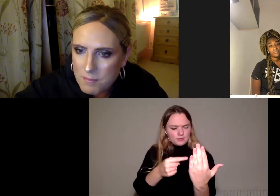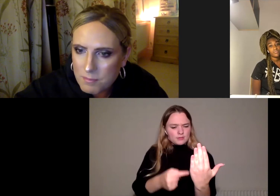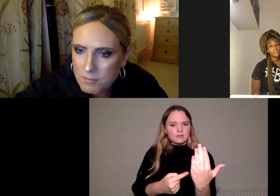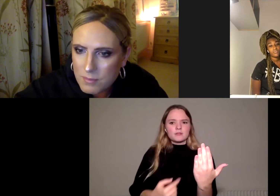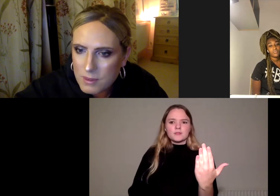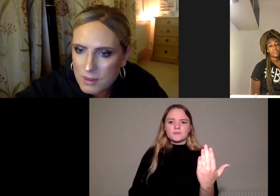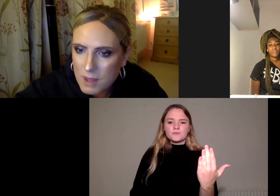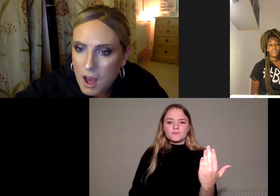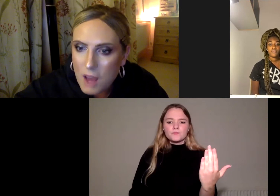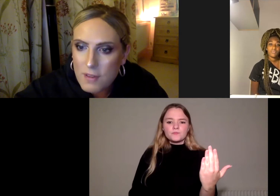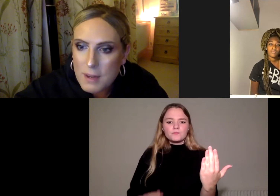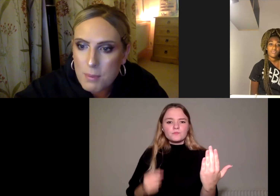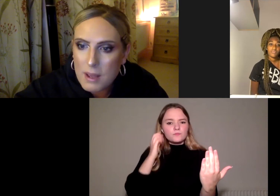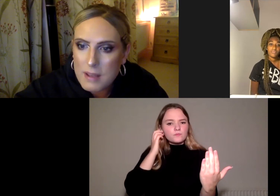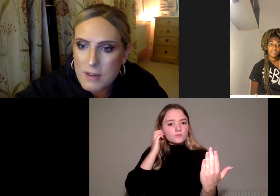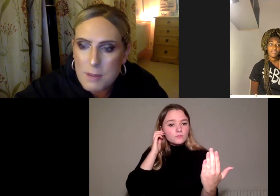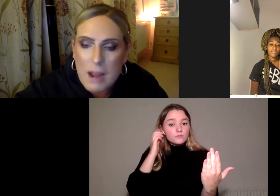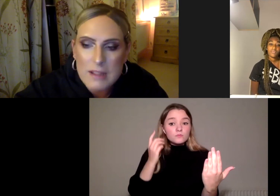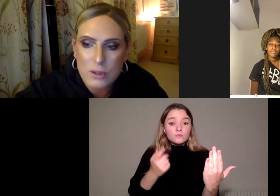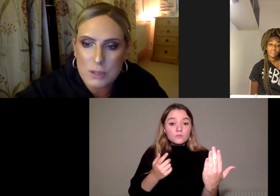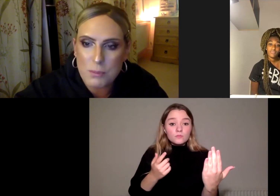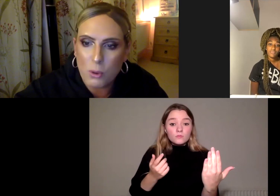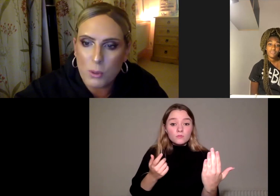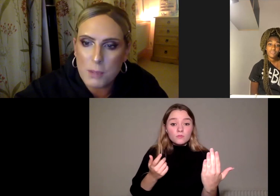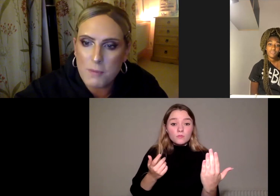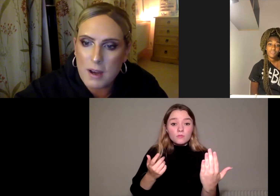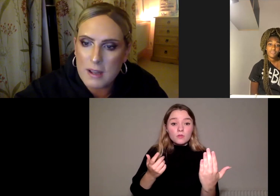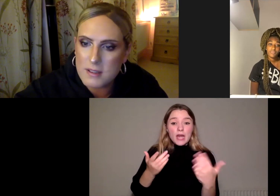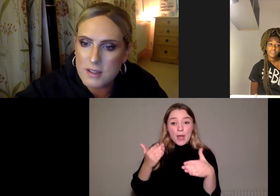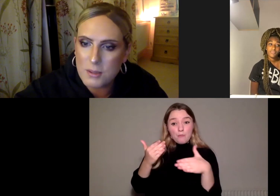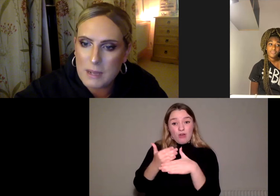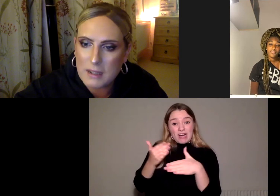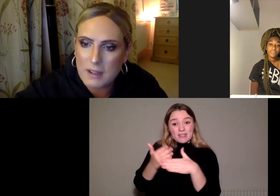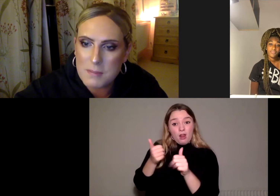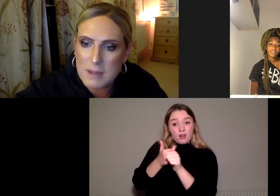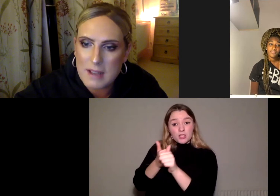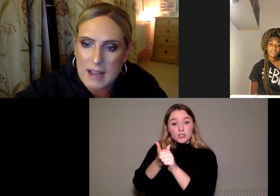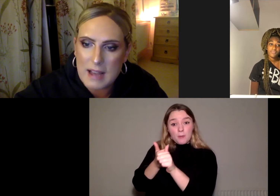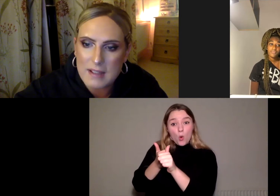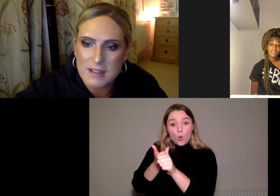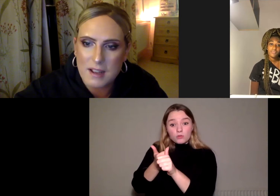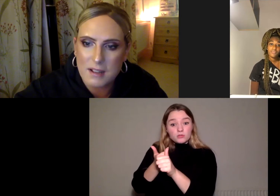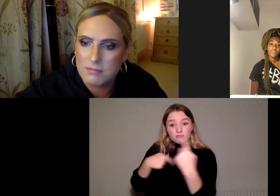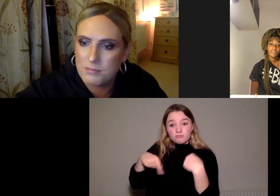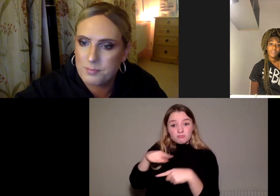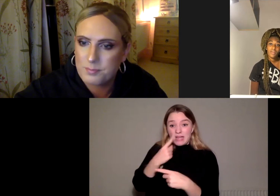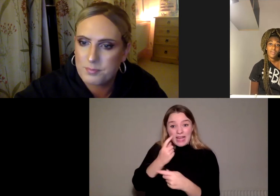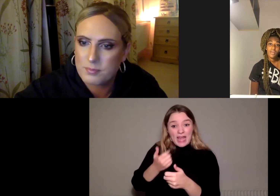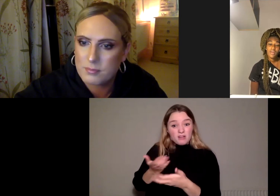look. Is there any practical support we could provide to Black Lives Matter Exeter?